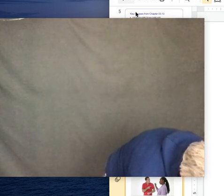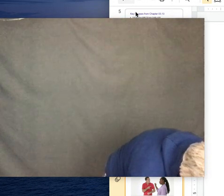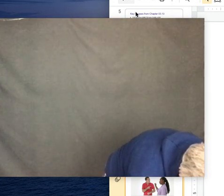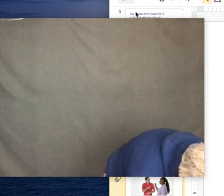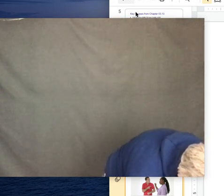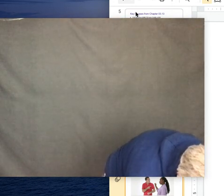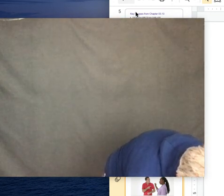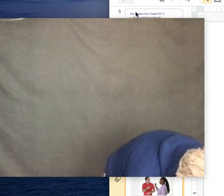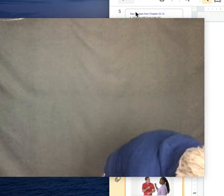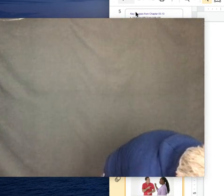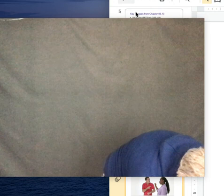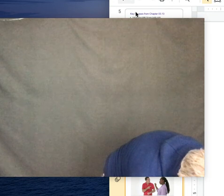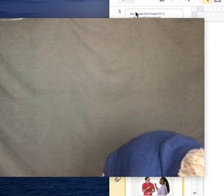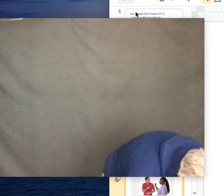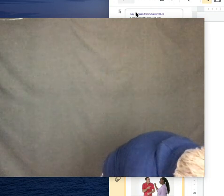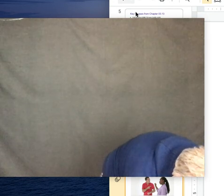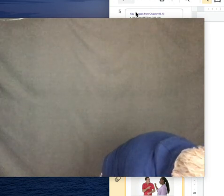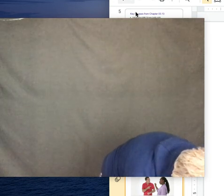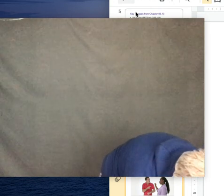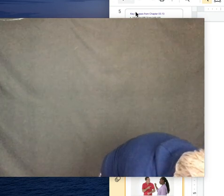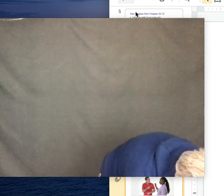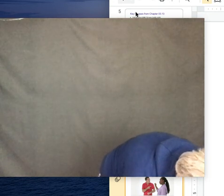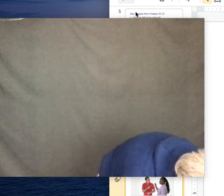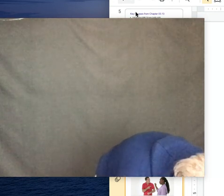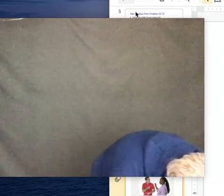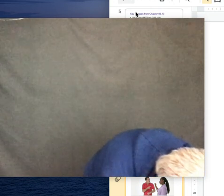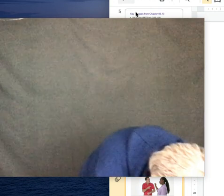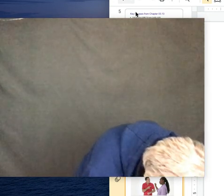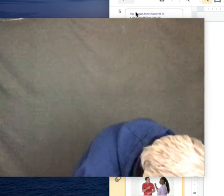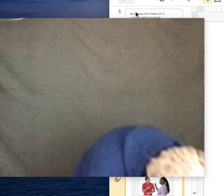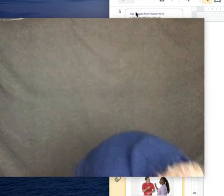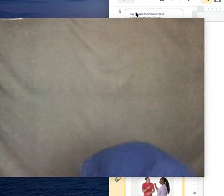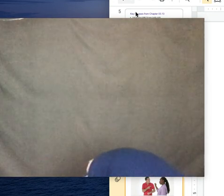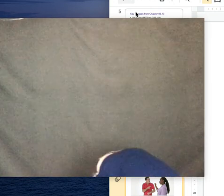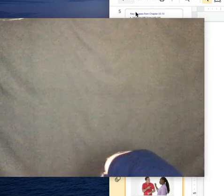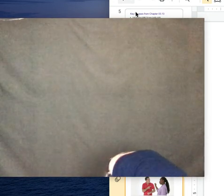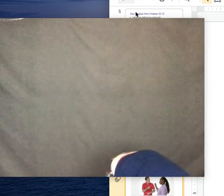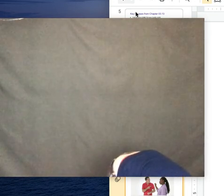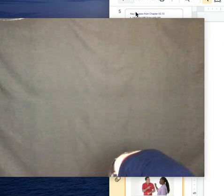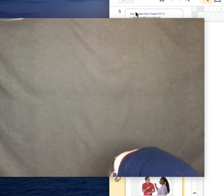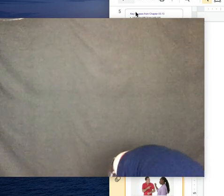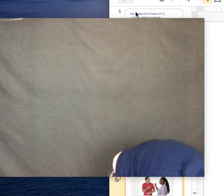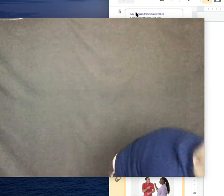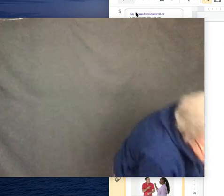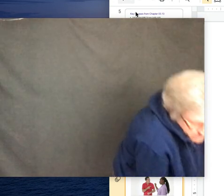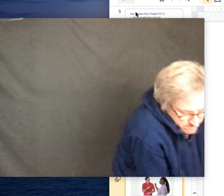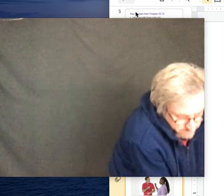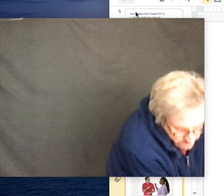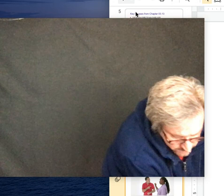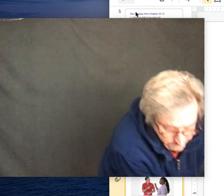Okay, here, I'll move this, I'll close this, and then you can come up here. Okay, I'm sorry.